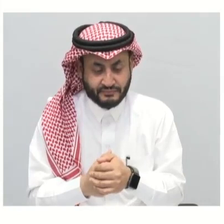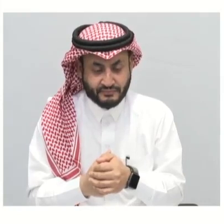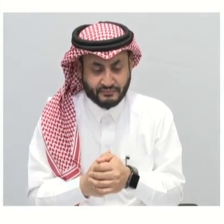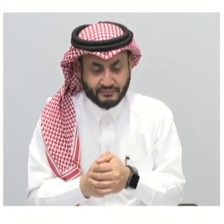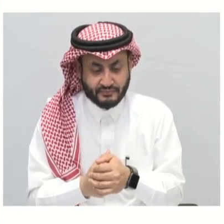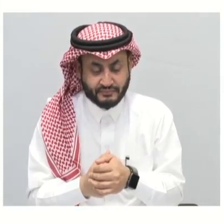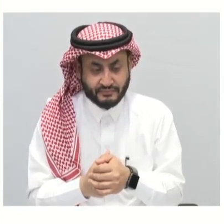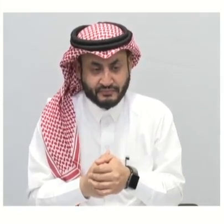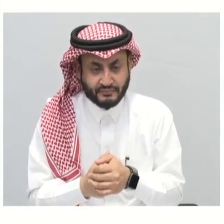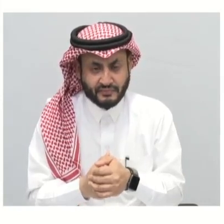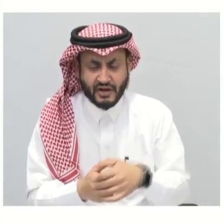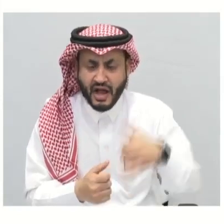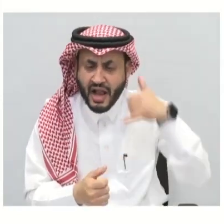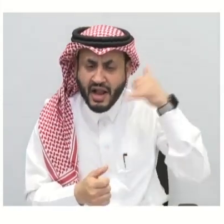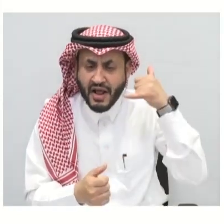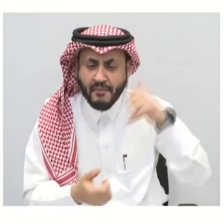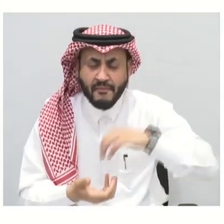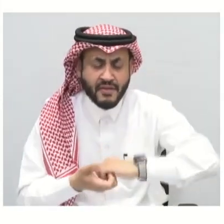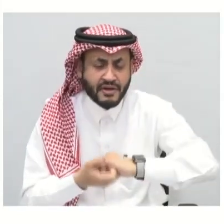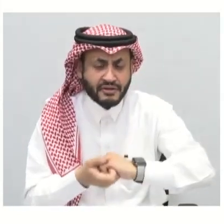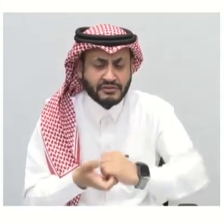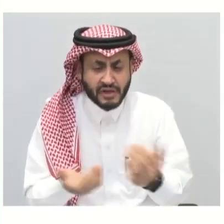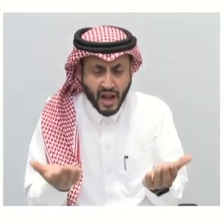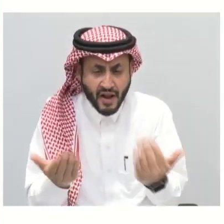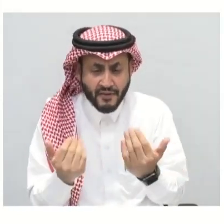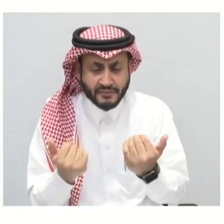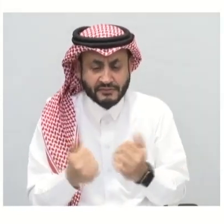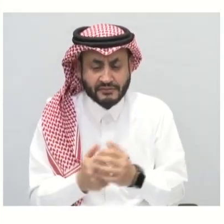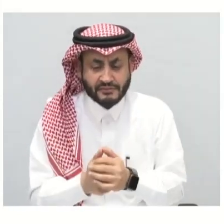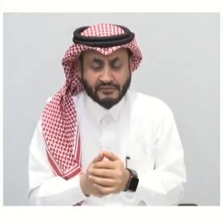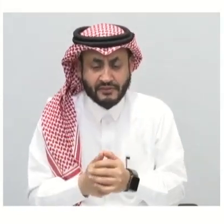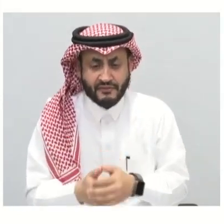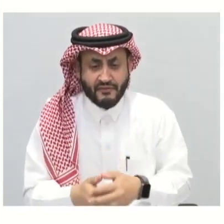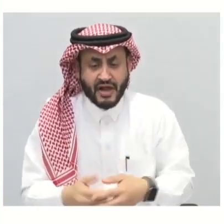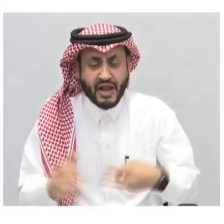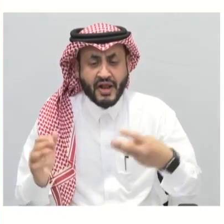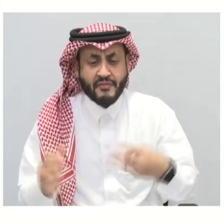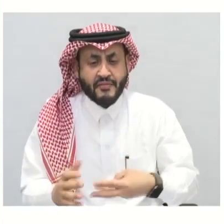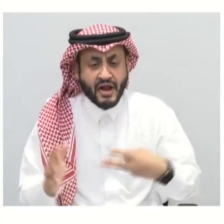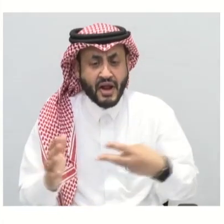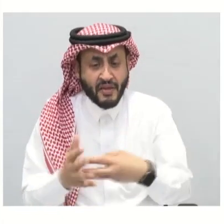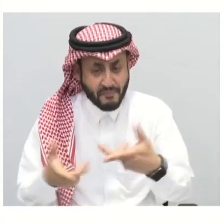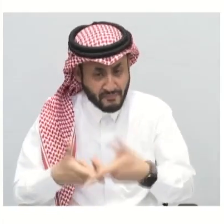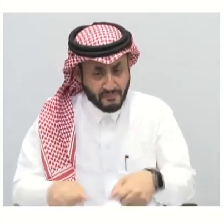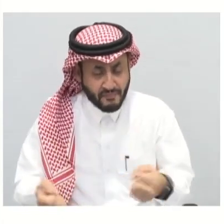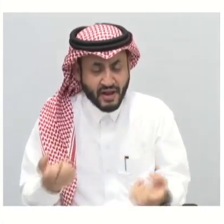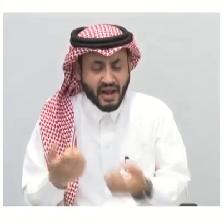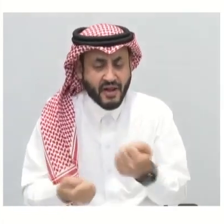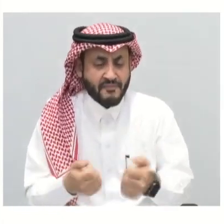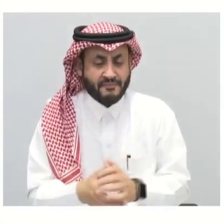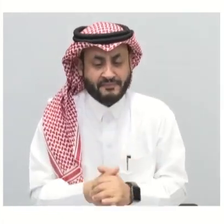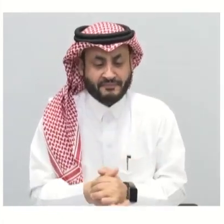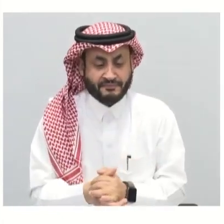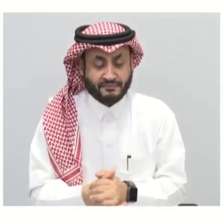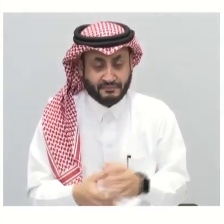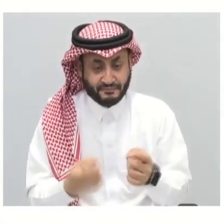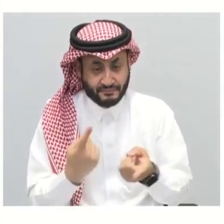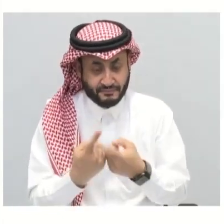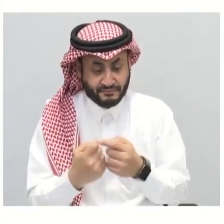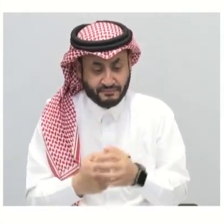is calling his friends this evening to invite them to the graduation party. So let's start with number